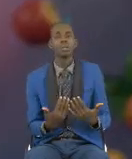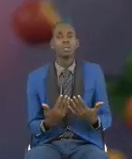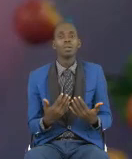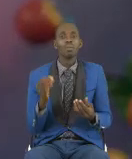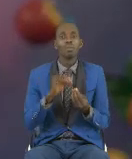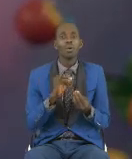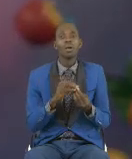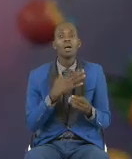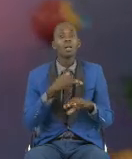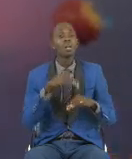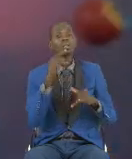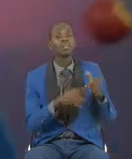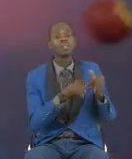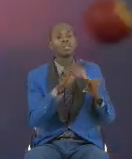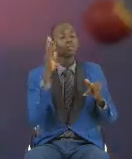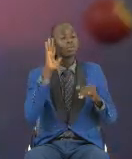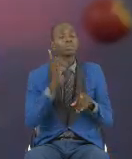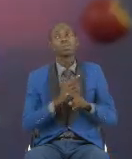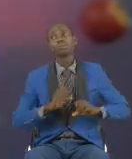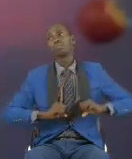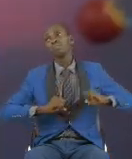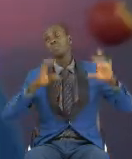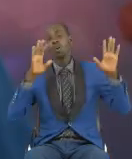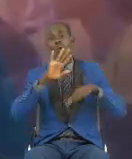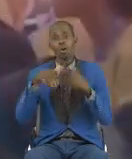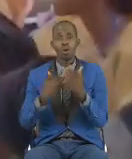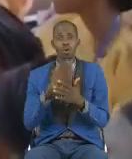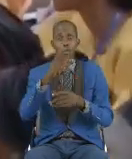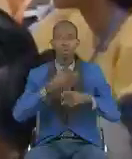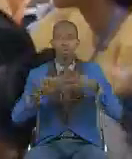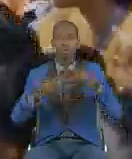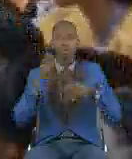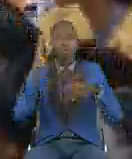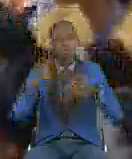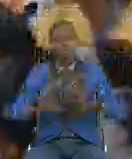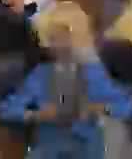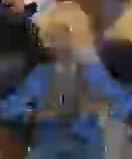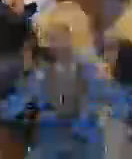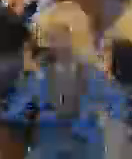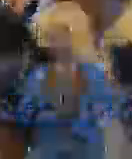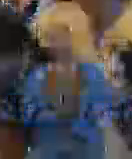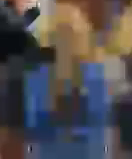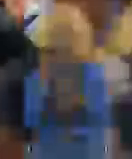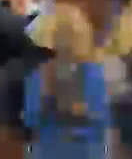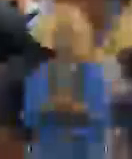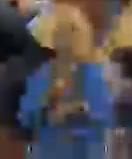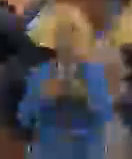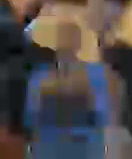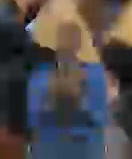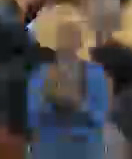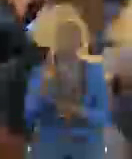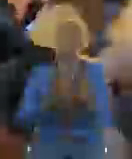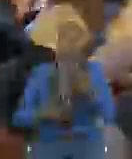eventually he will get tired. All your persecutors will get tired. All the people that are forbidding